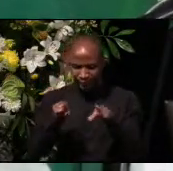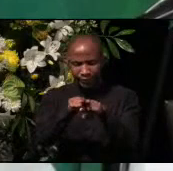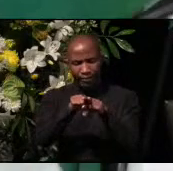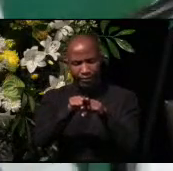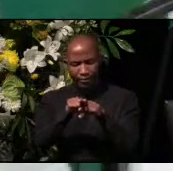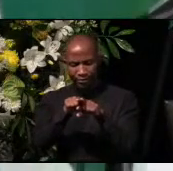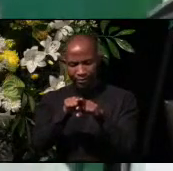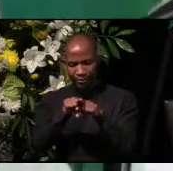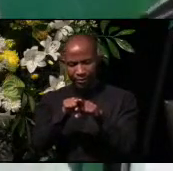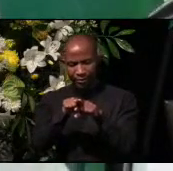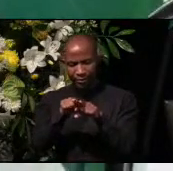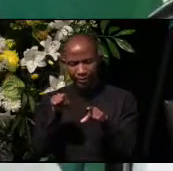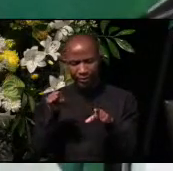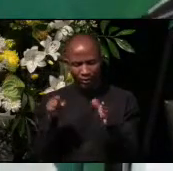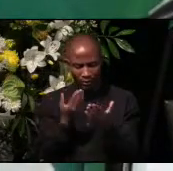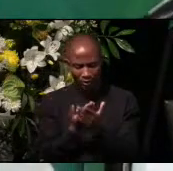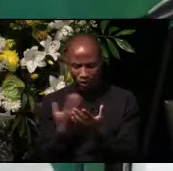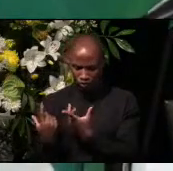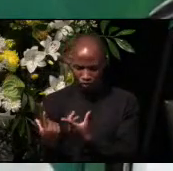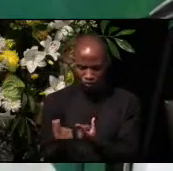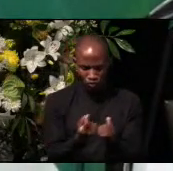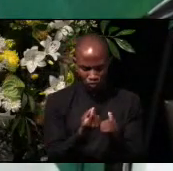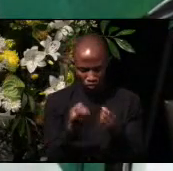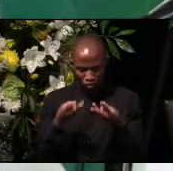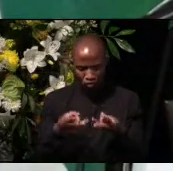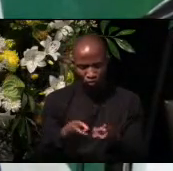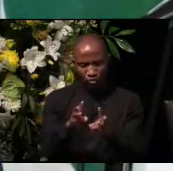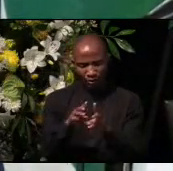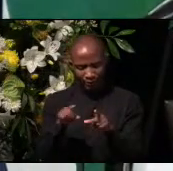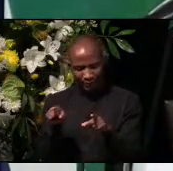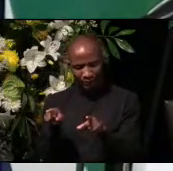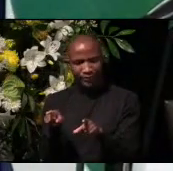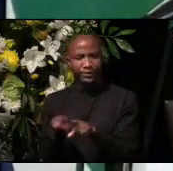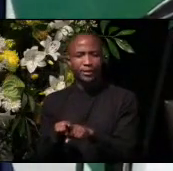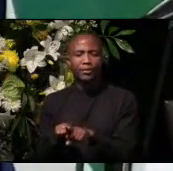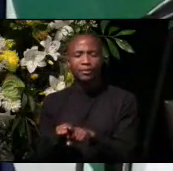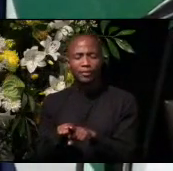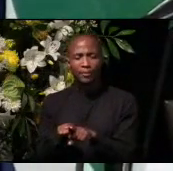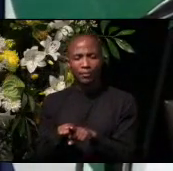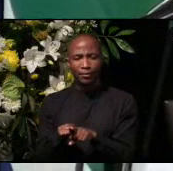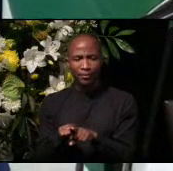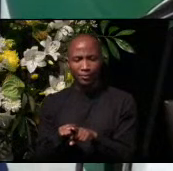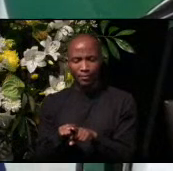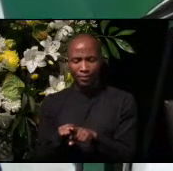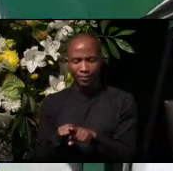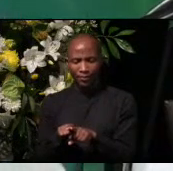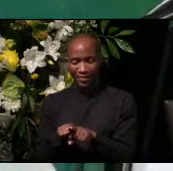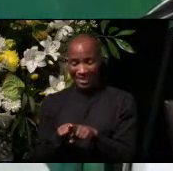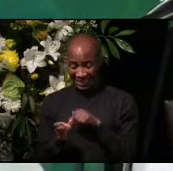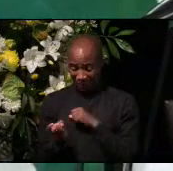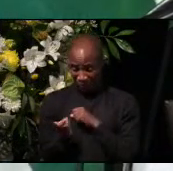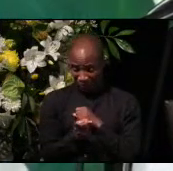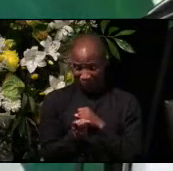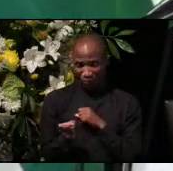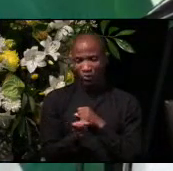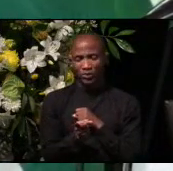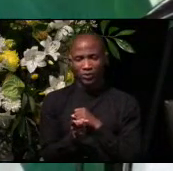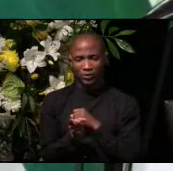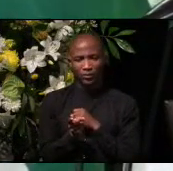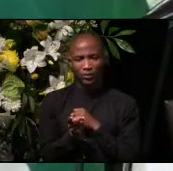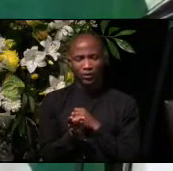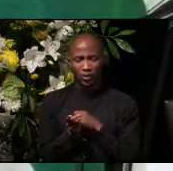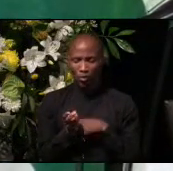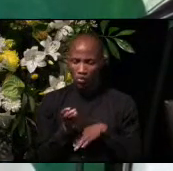a common consciousness and a common vision and a common consciousness may be what is